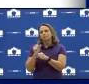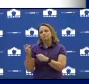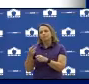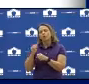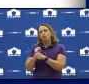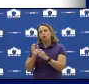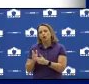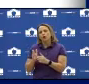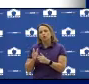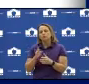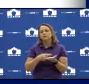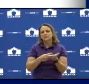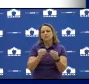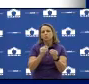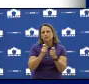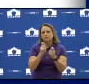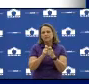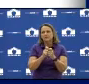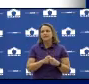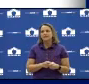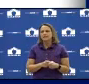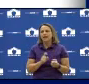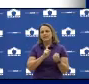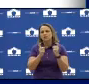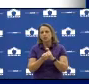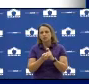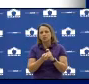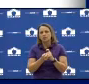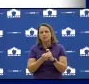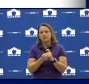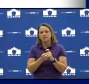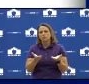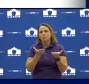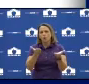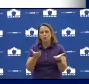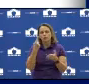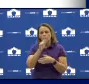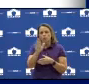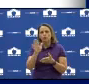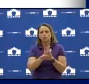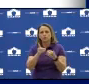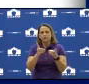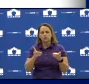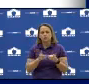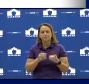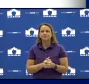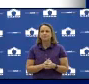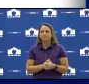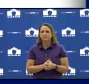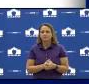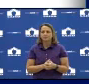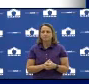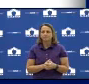will follow up with regard to the more specifics and the changes that are being proposed for your school district.